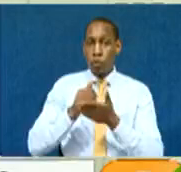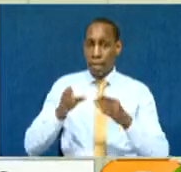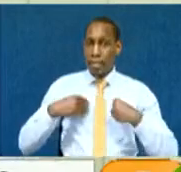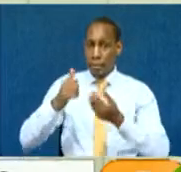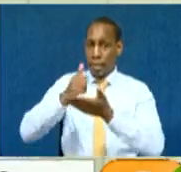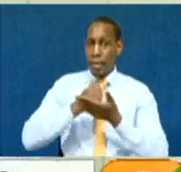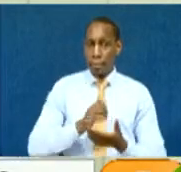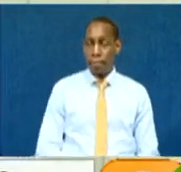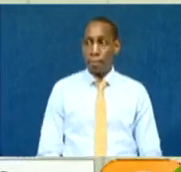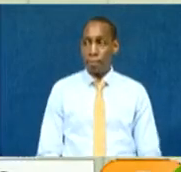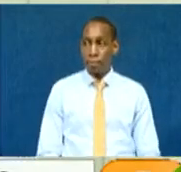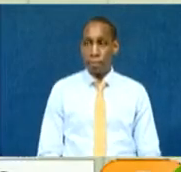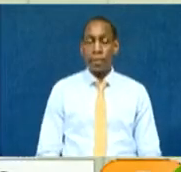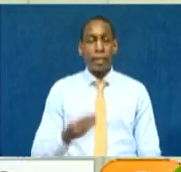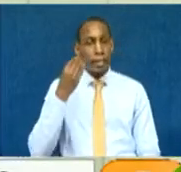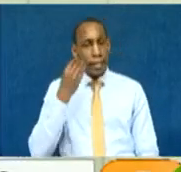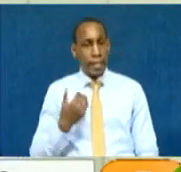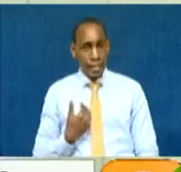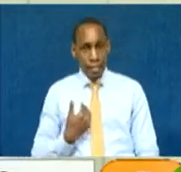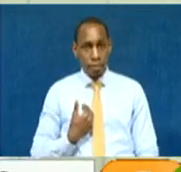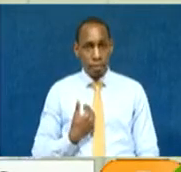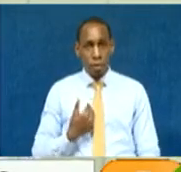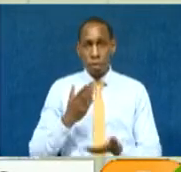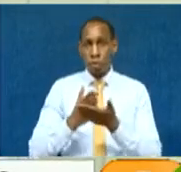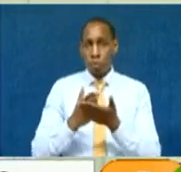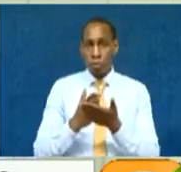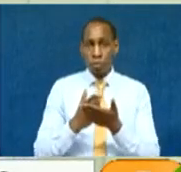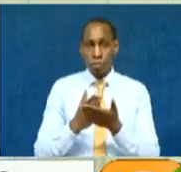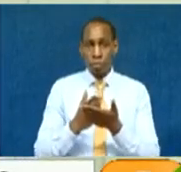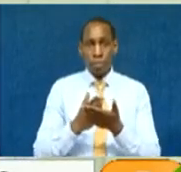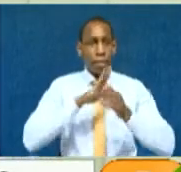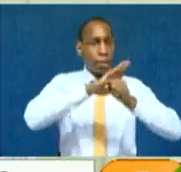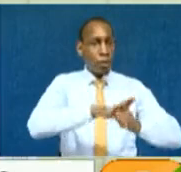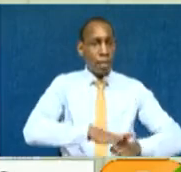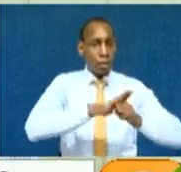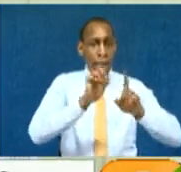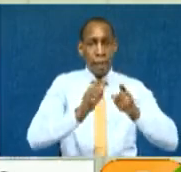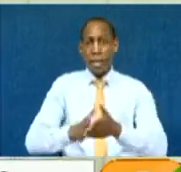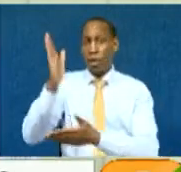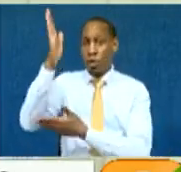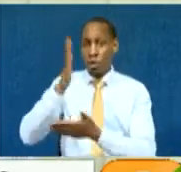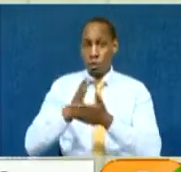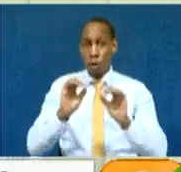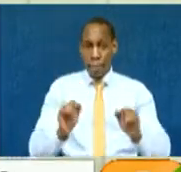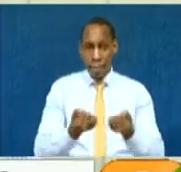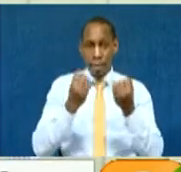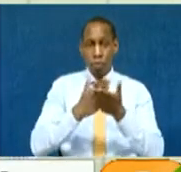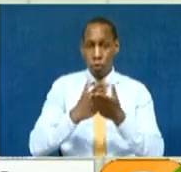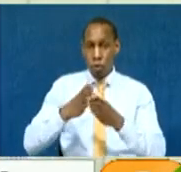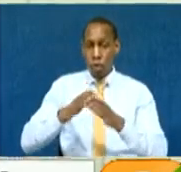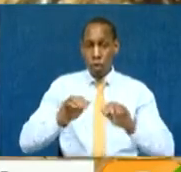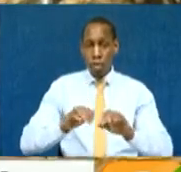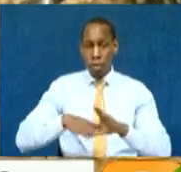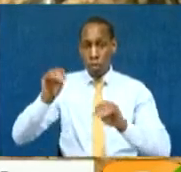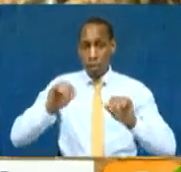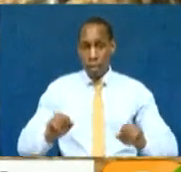tusaidiwe. Nilikuwa na ugonjwa, nimejaribu kunimaliza huko chini, lakini Mungu amenijalia mpaka nikatoka kama